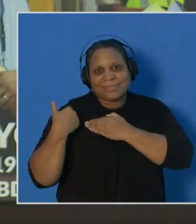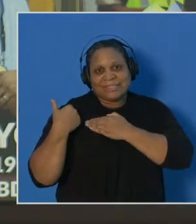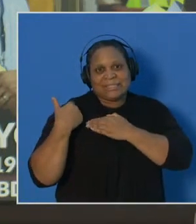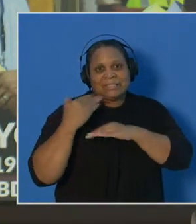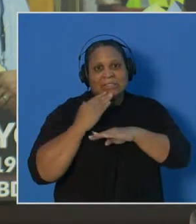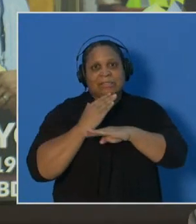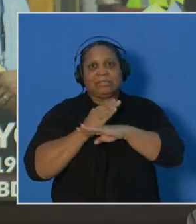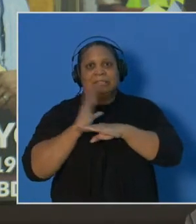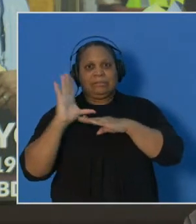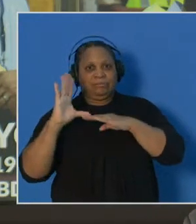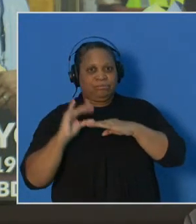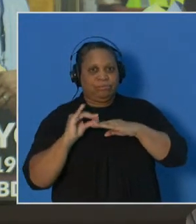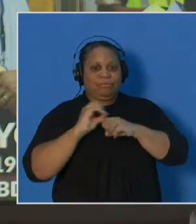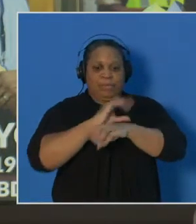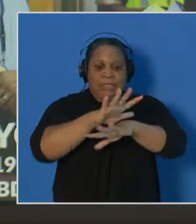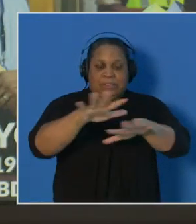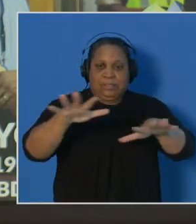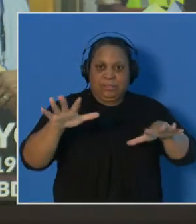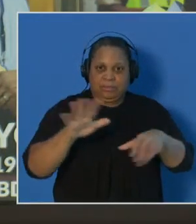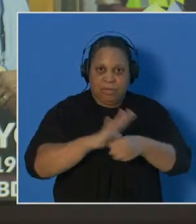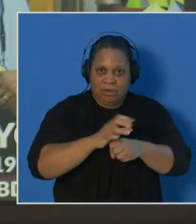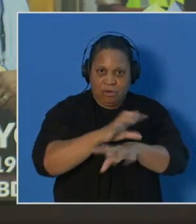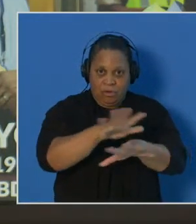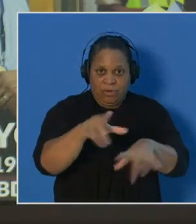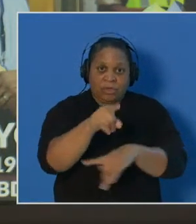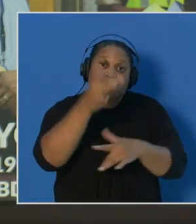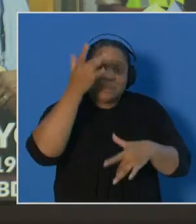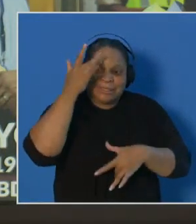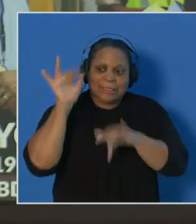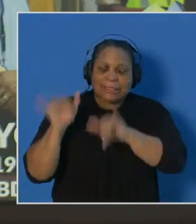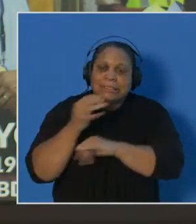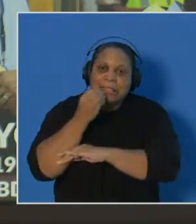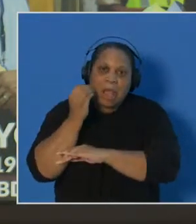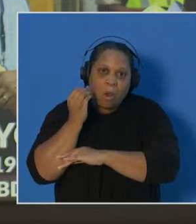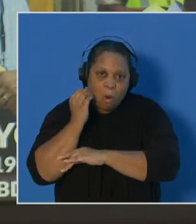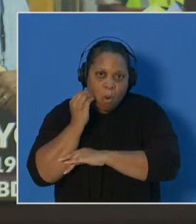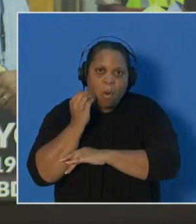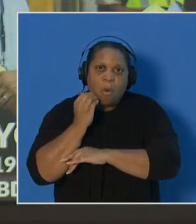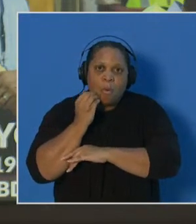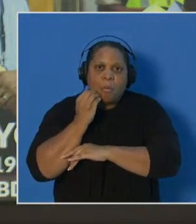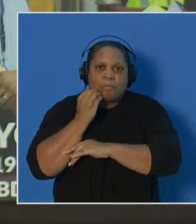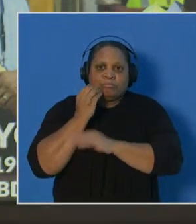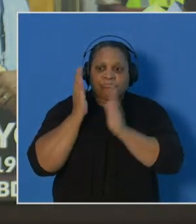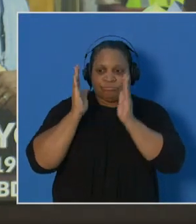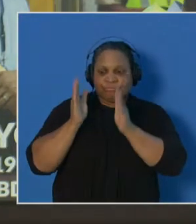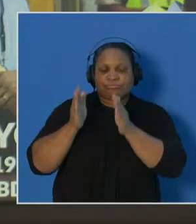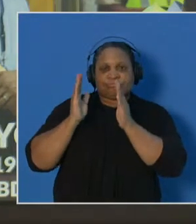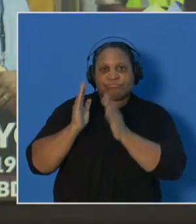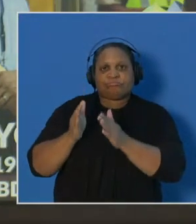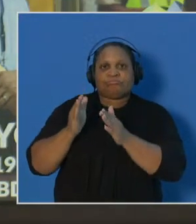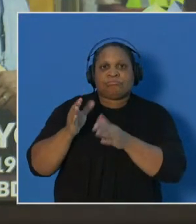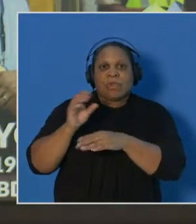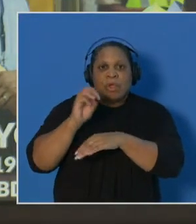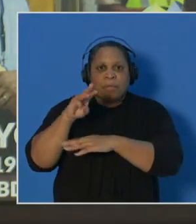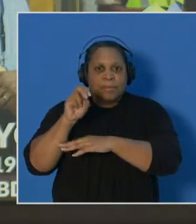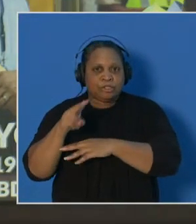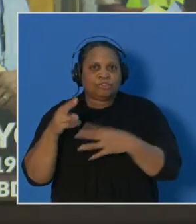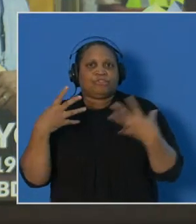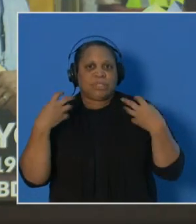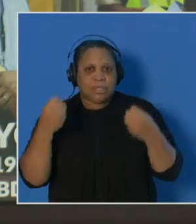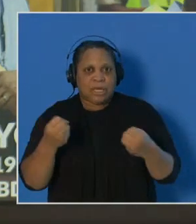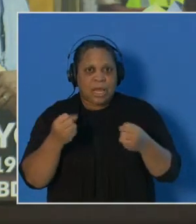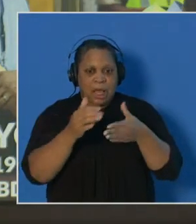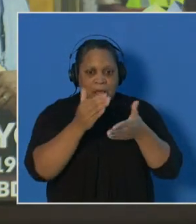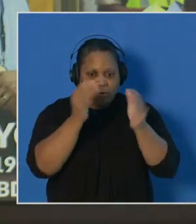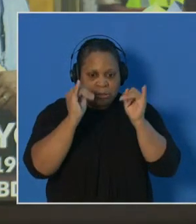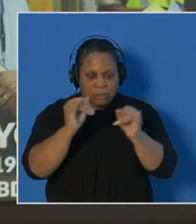of COVID-19. If you are sick, stay at home, follow the Ministry of Health's guidelines when entering buildings, and